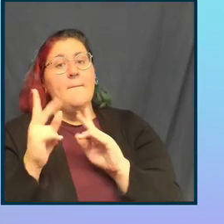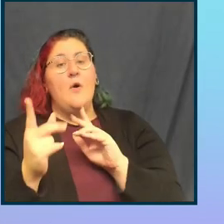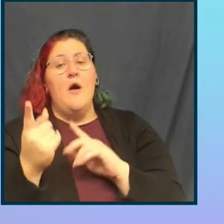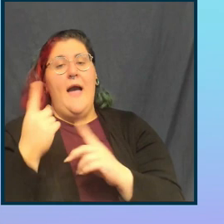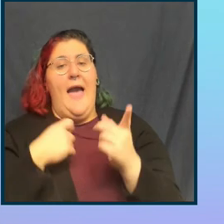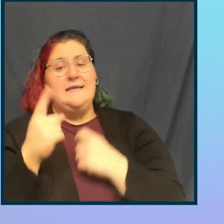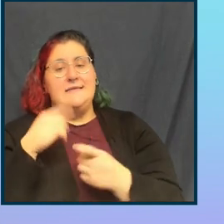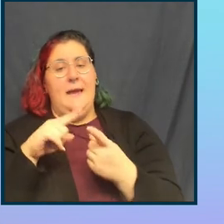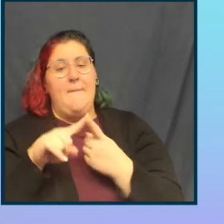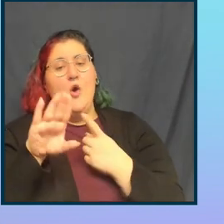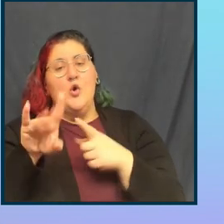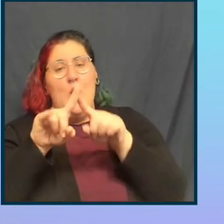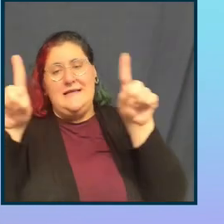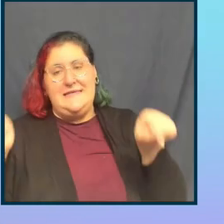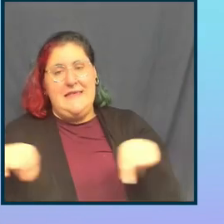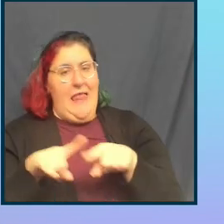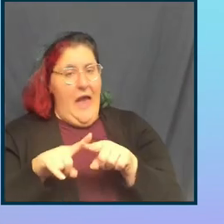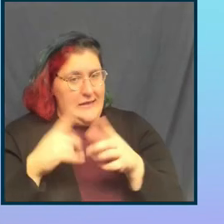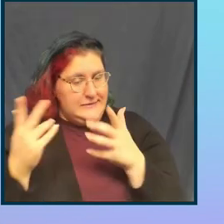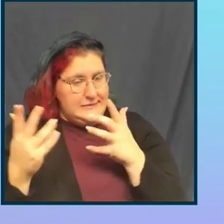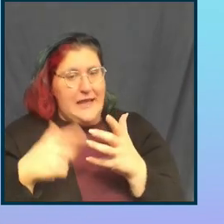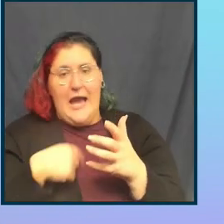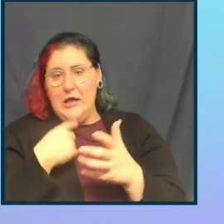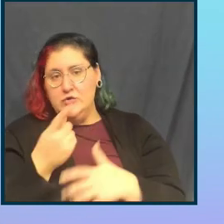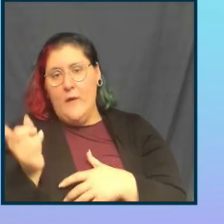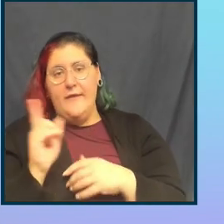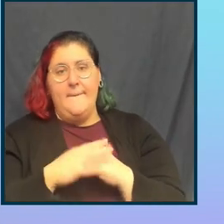deck. And I've kind of told